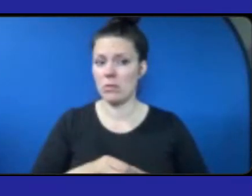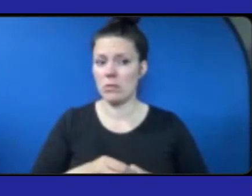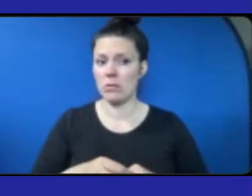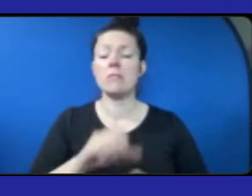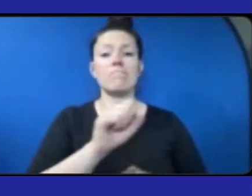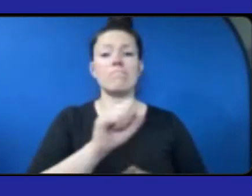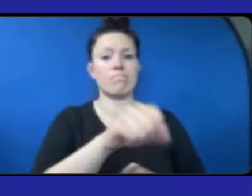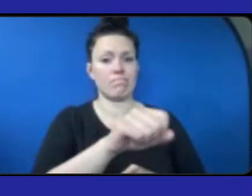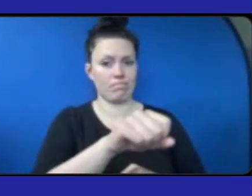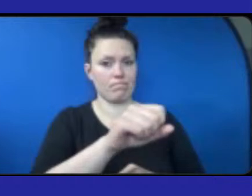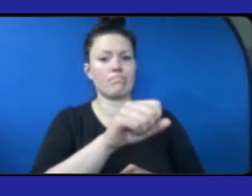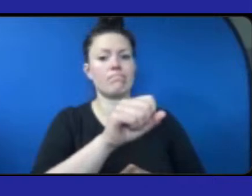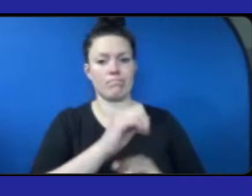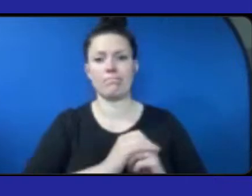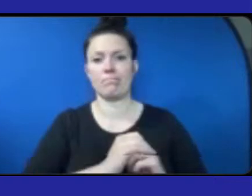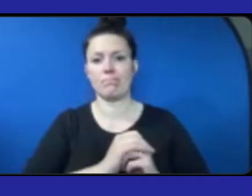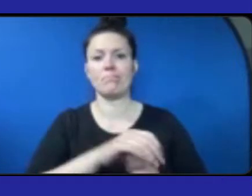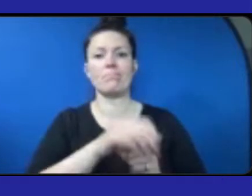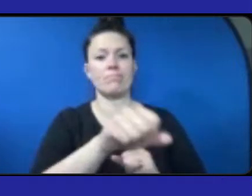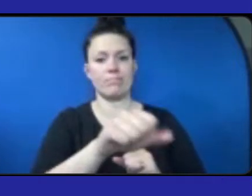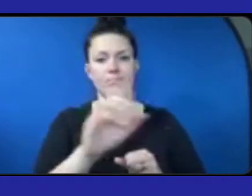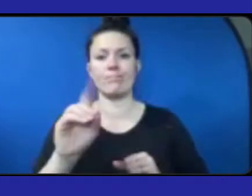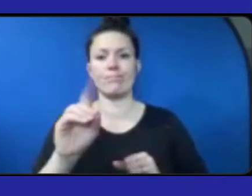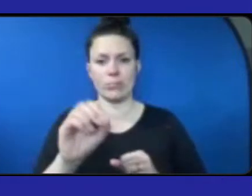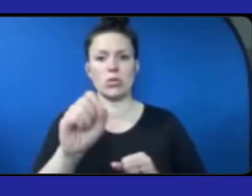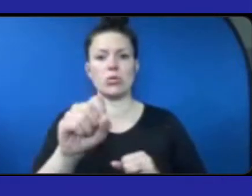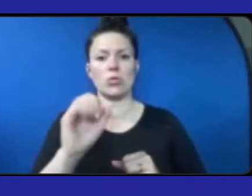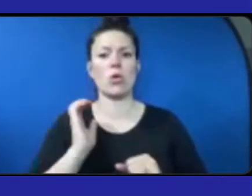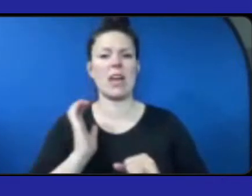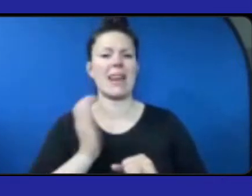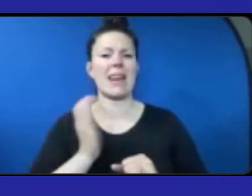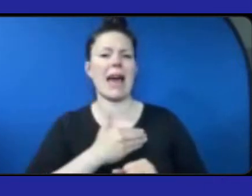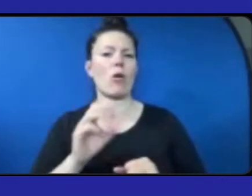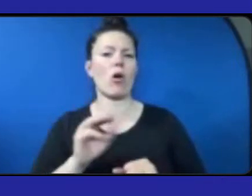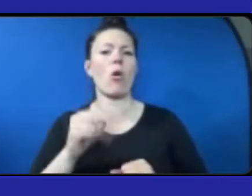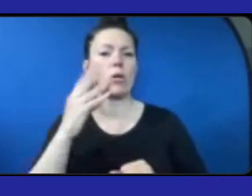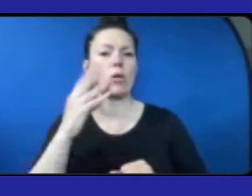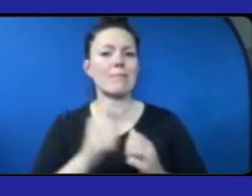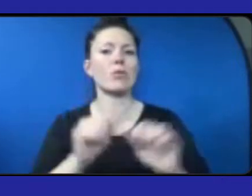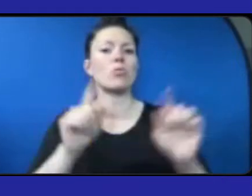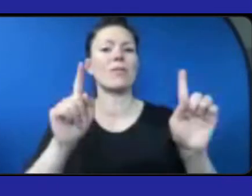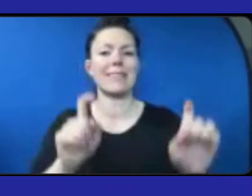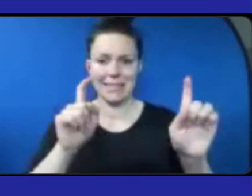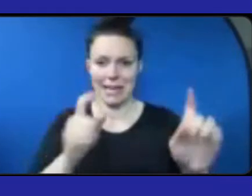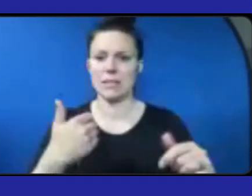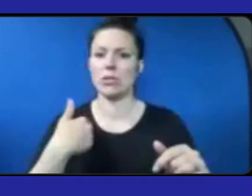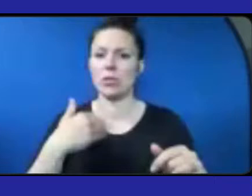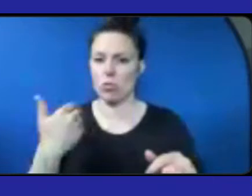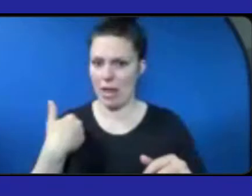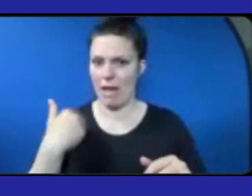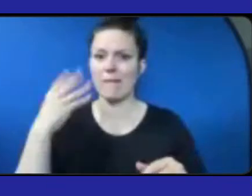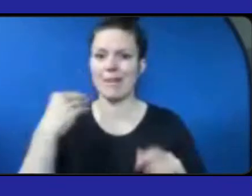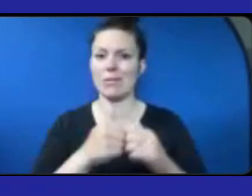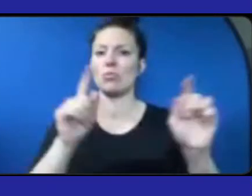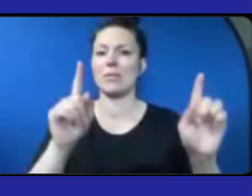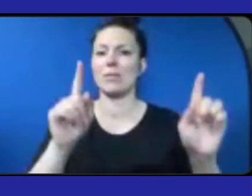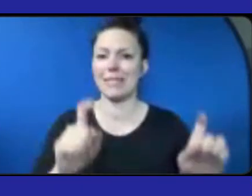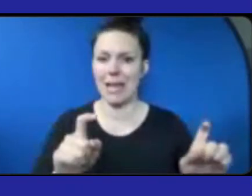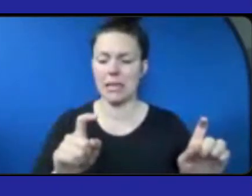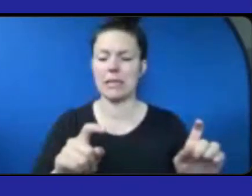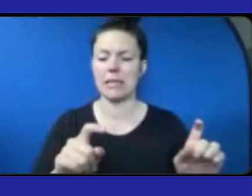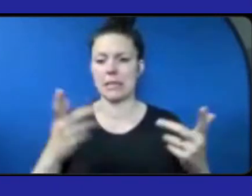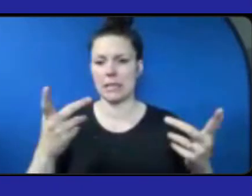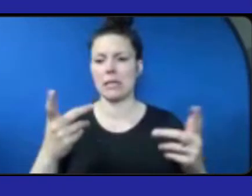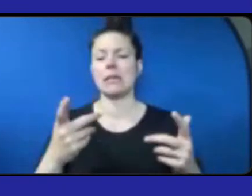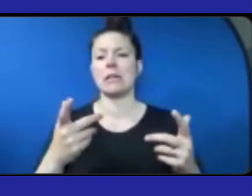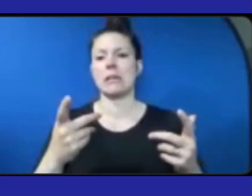as well as some sense of it. We do, as well as our own experience with them on the testing side, right? Because there is sort of this handoff that happens